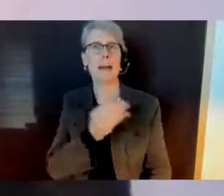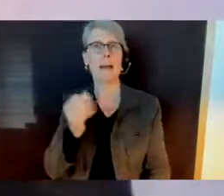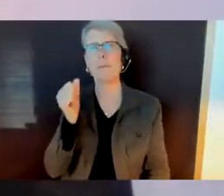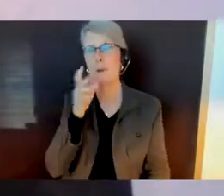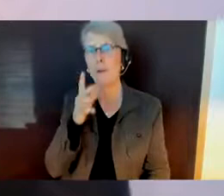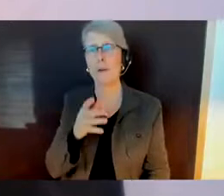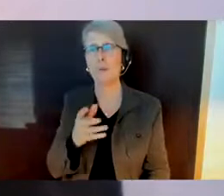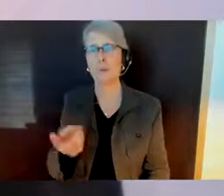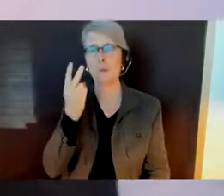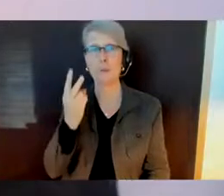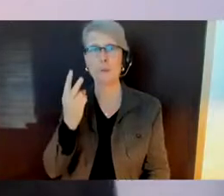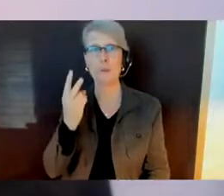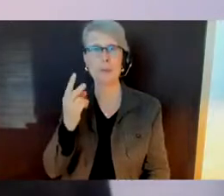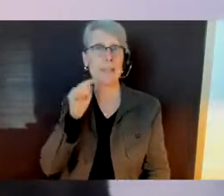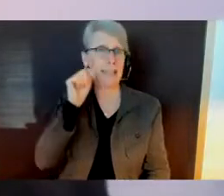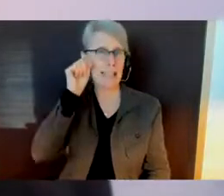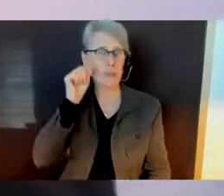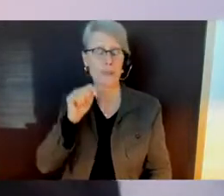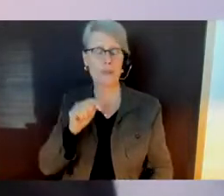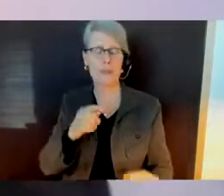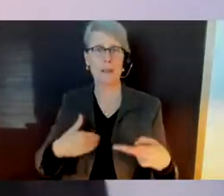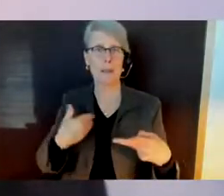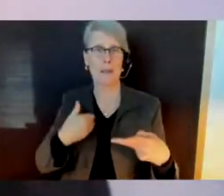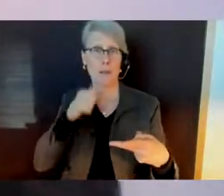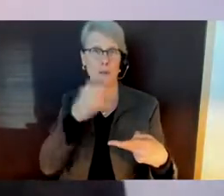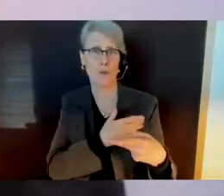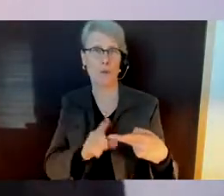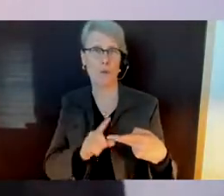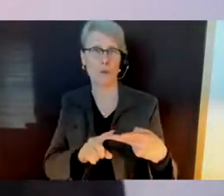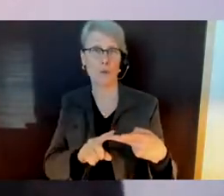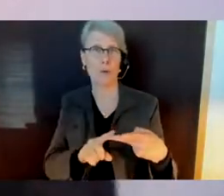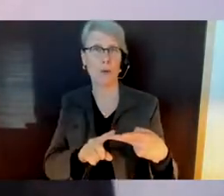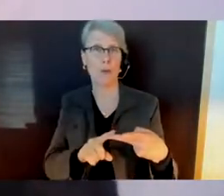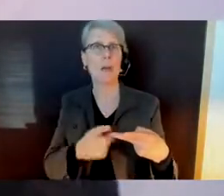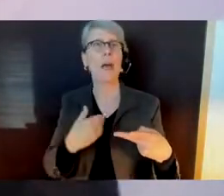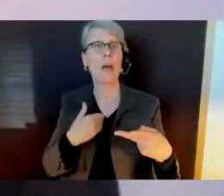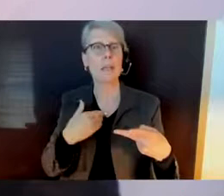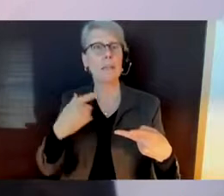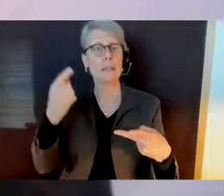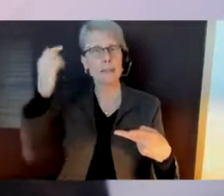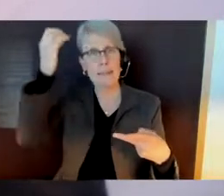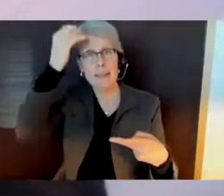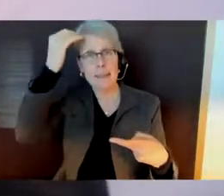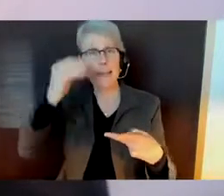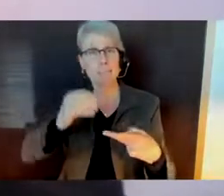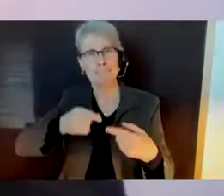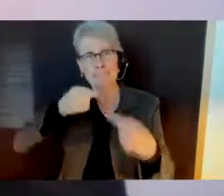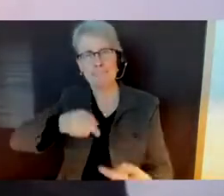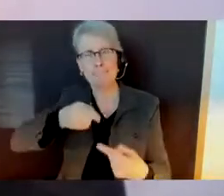of 2 teenagers. And my younger daughter has a severe intellectual